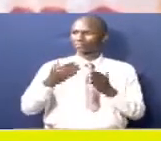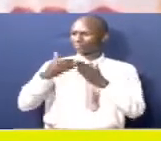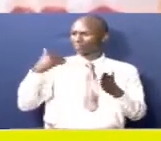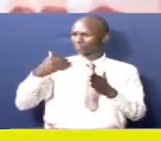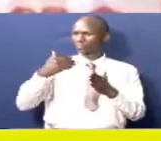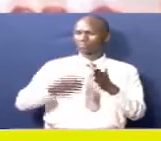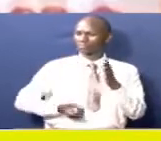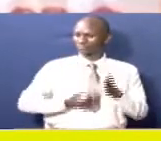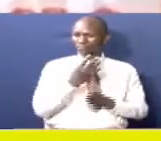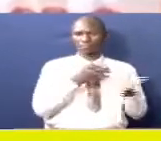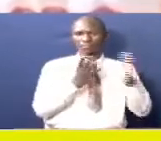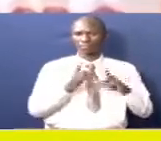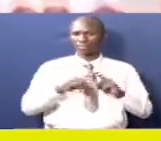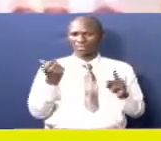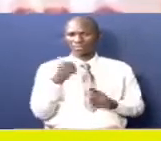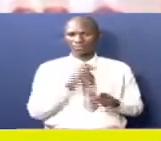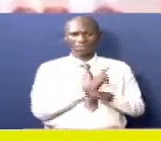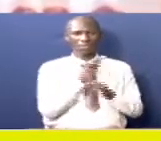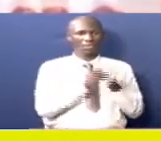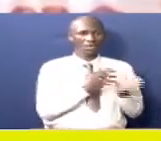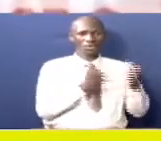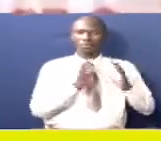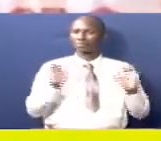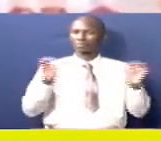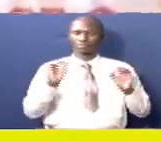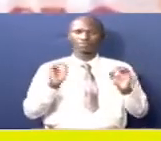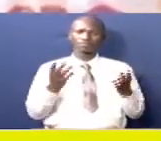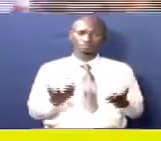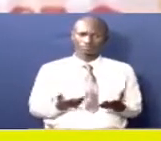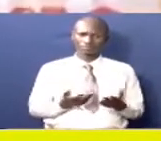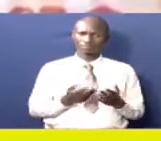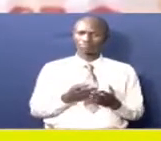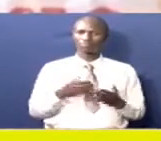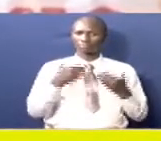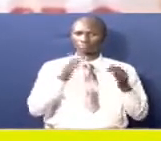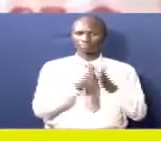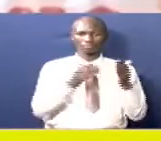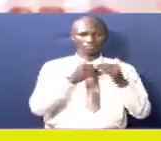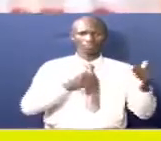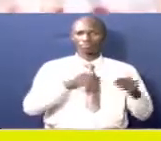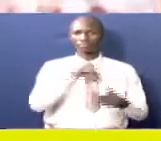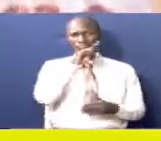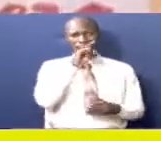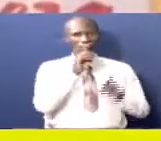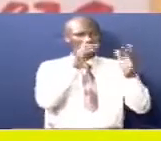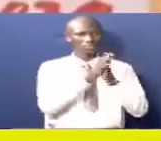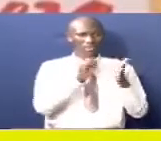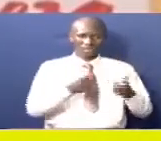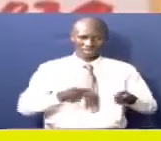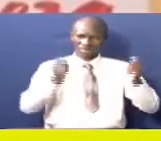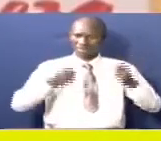created chances, but we could not utilize our chances. So we hope against Uganda, you know, in the upcoming encounter, we can try